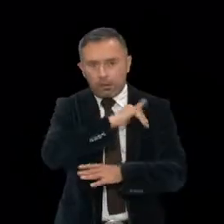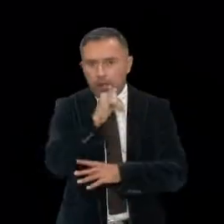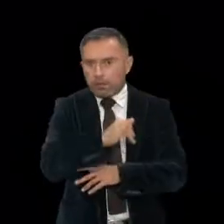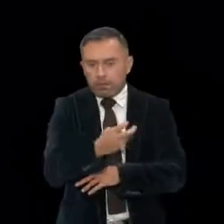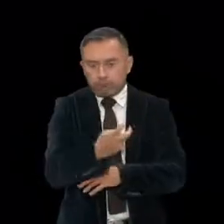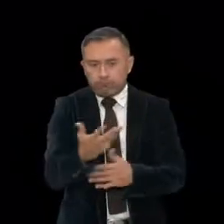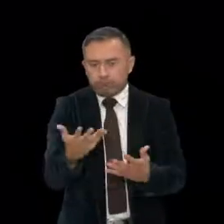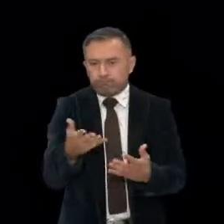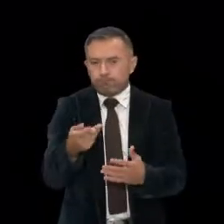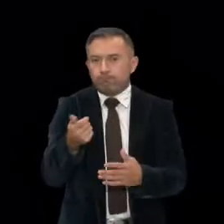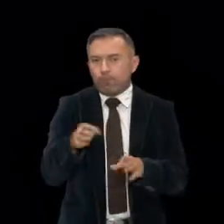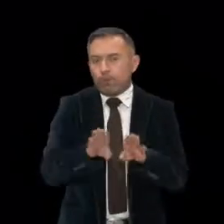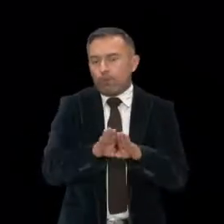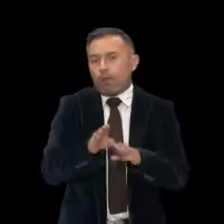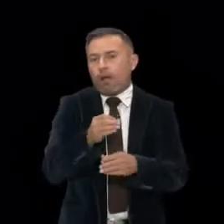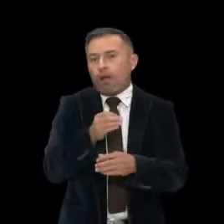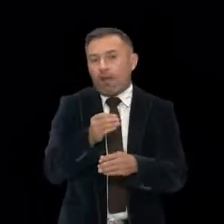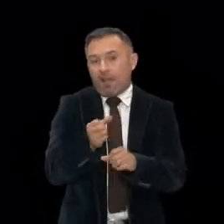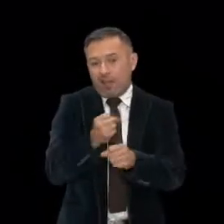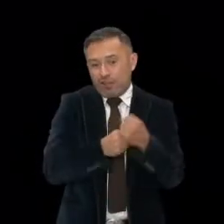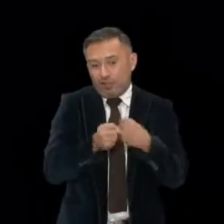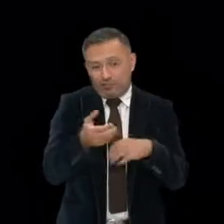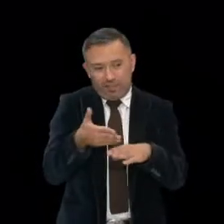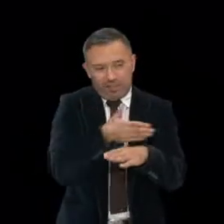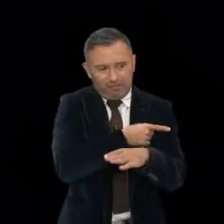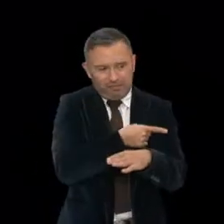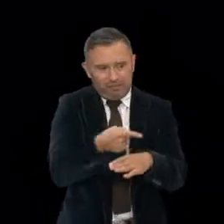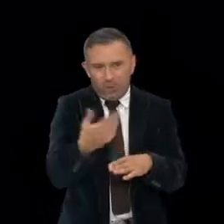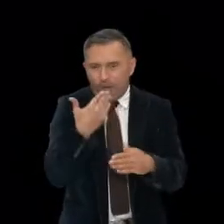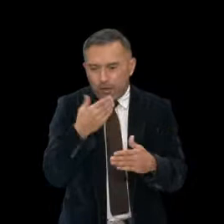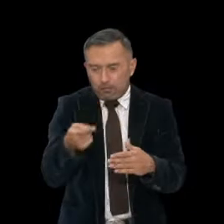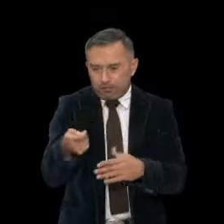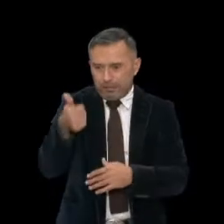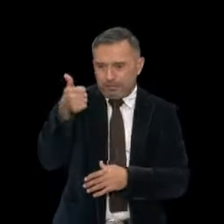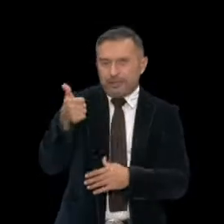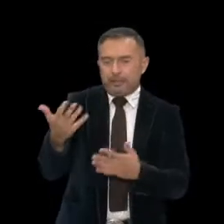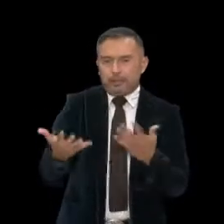facing a very complex situation without